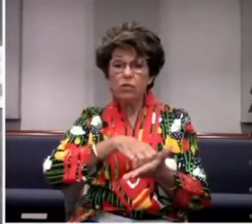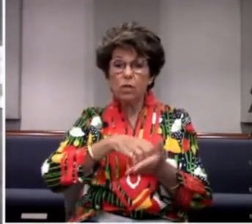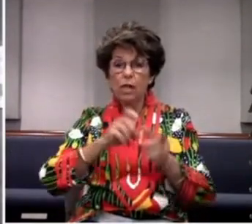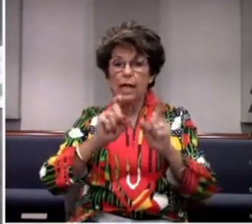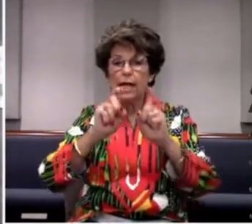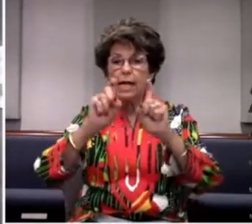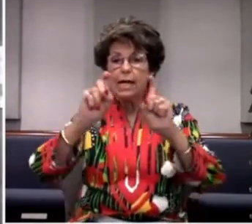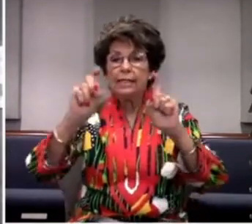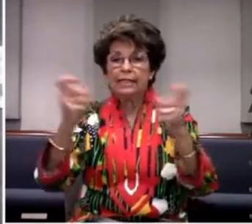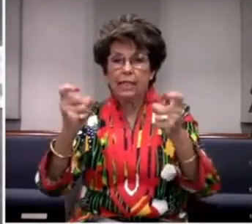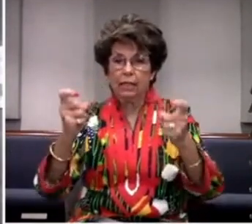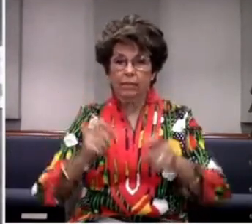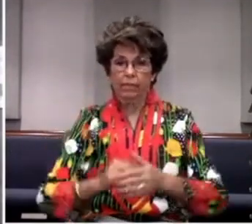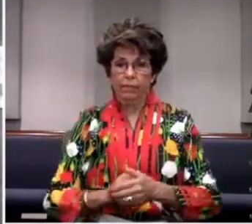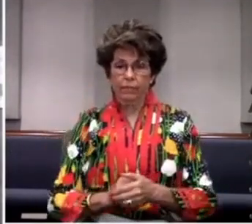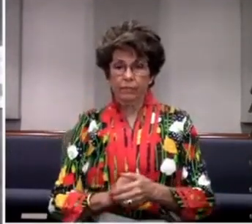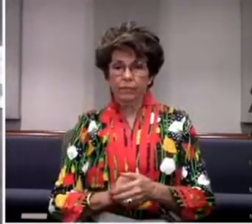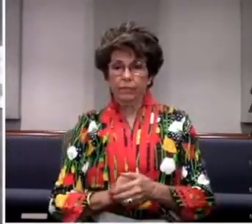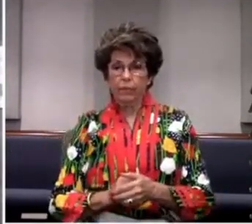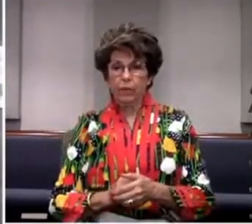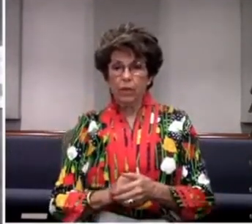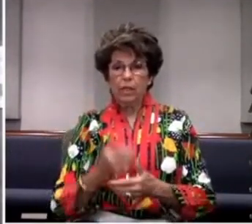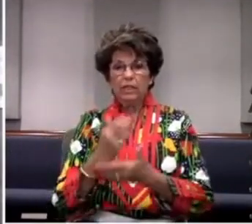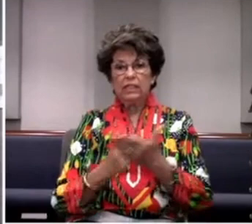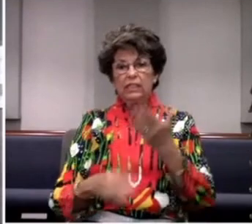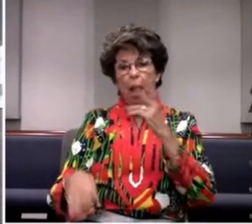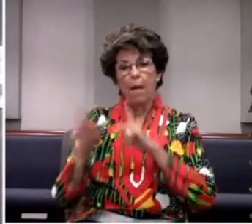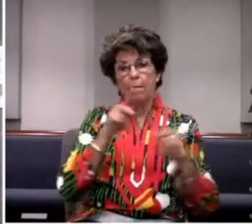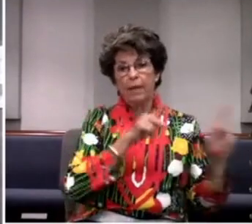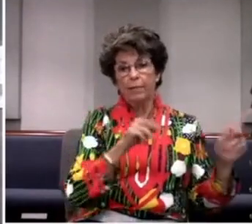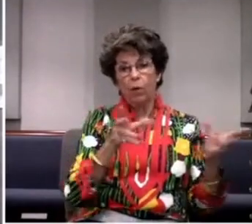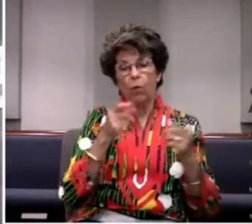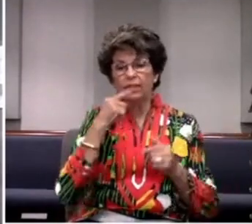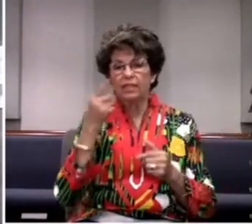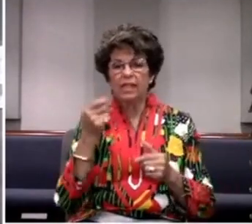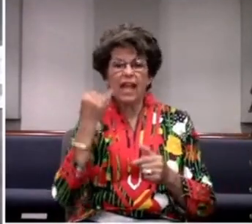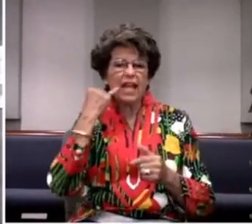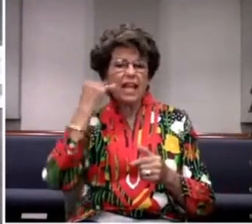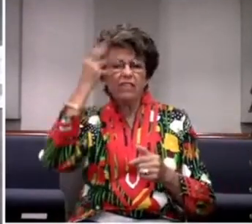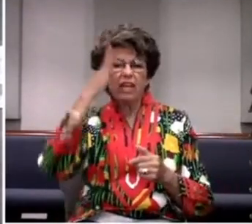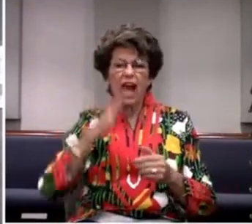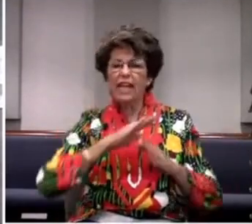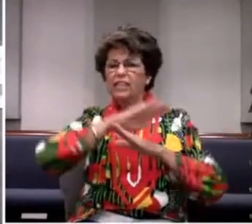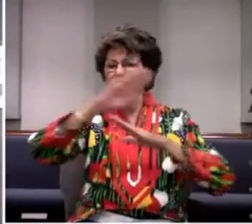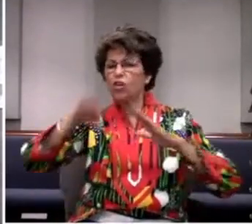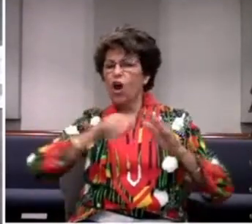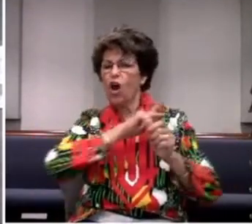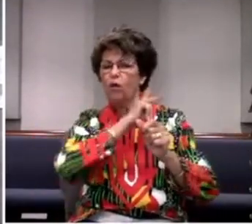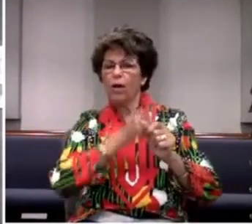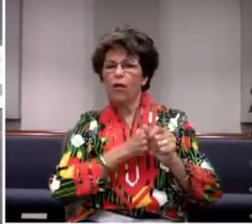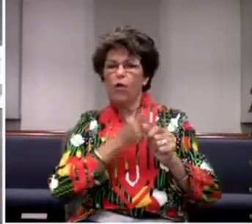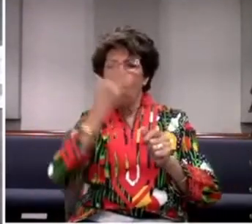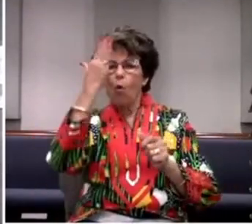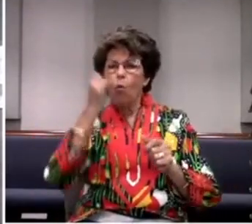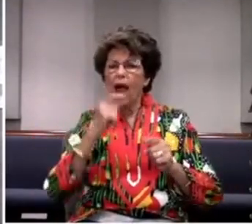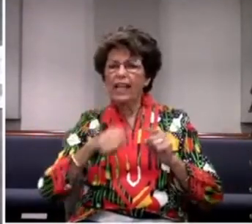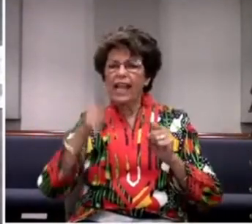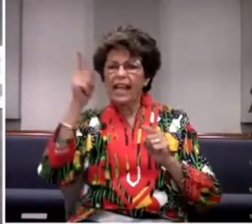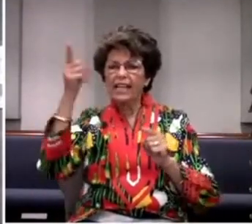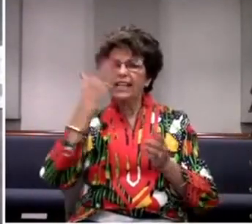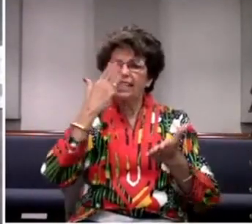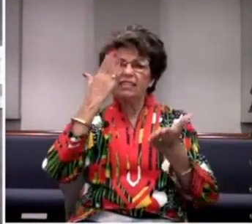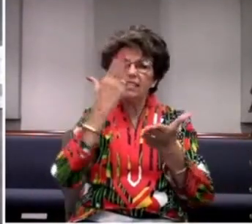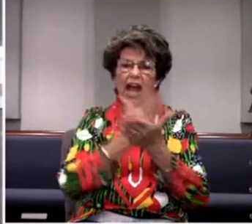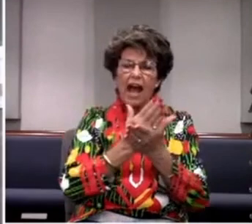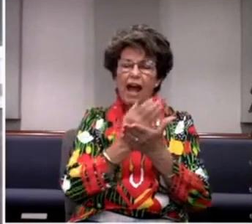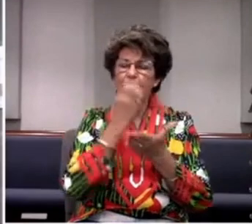Some people want to say, well, if God is all powerful, then why can't he stop evil from